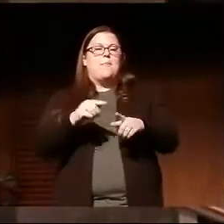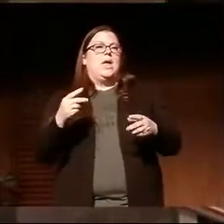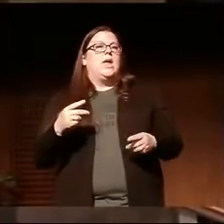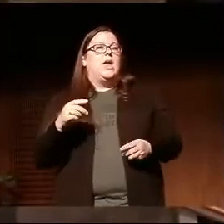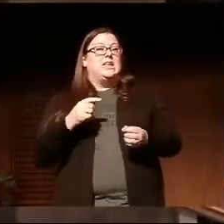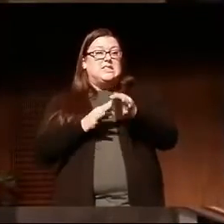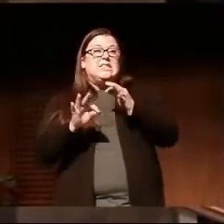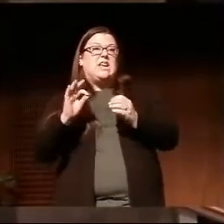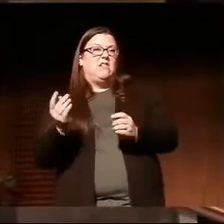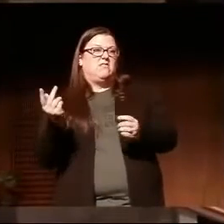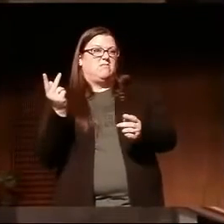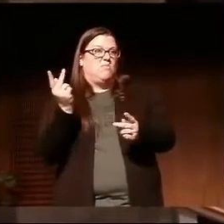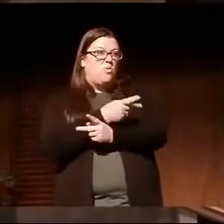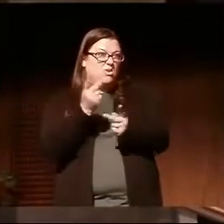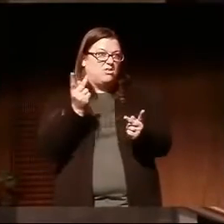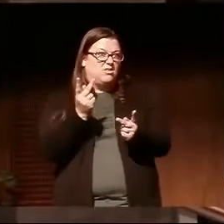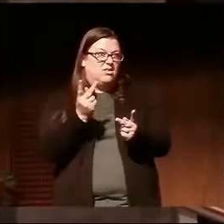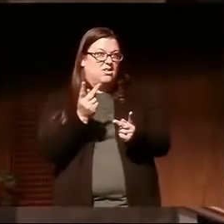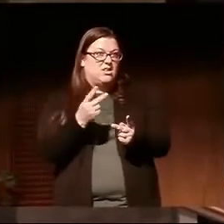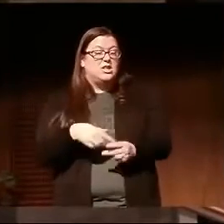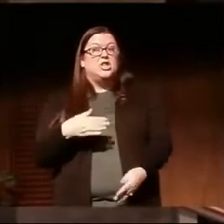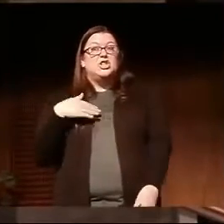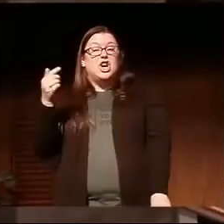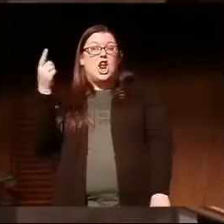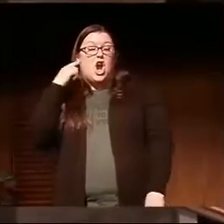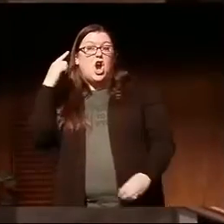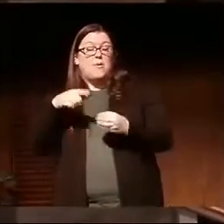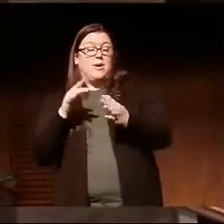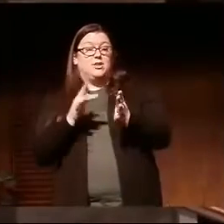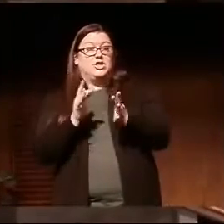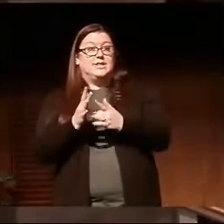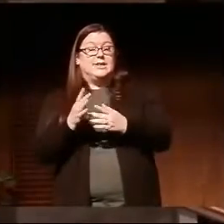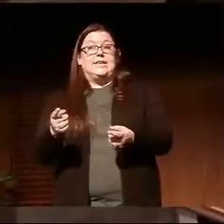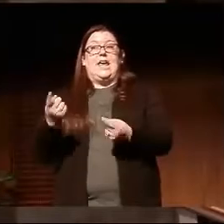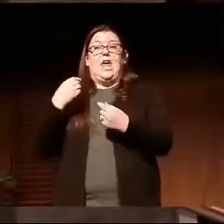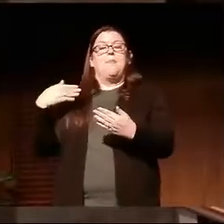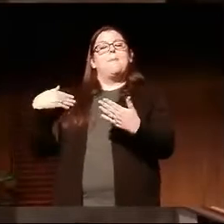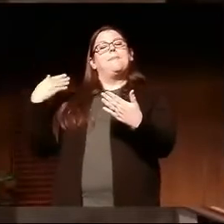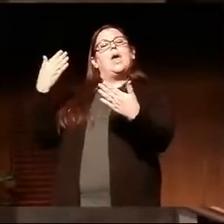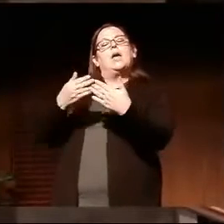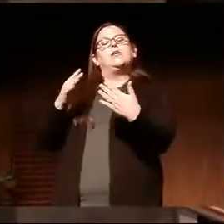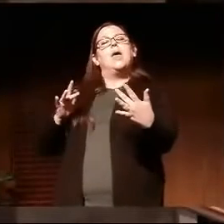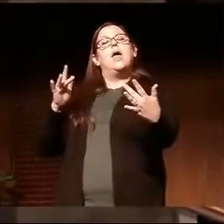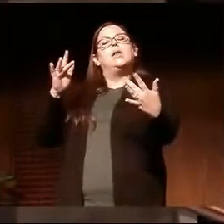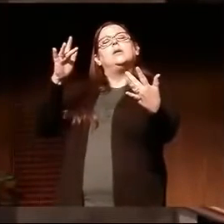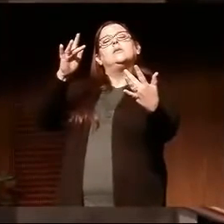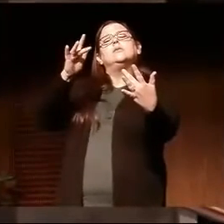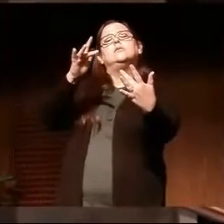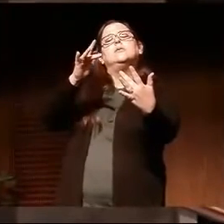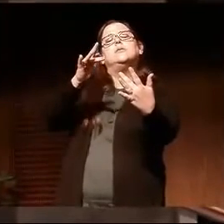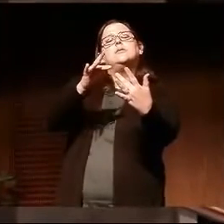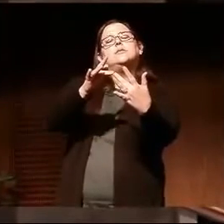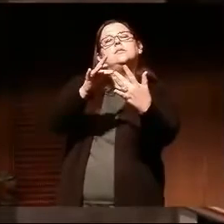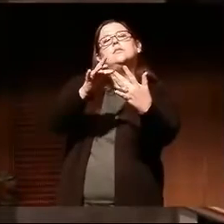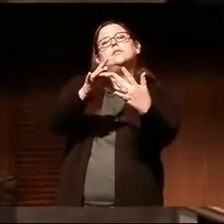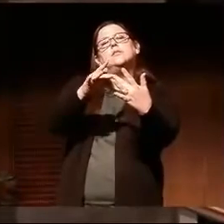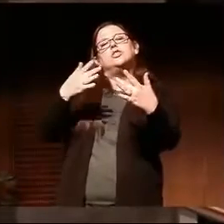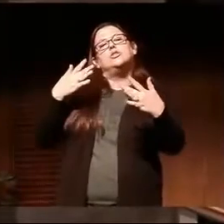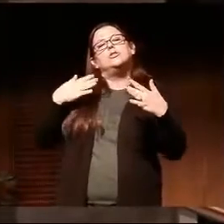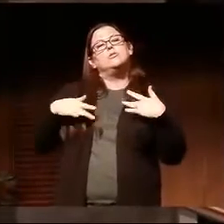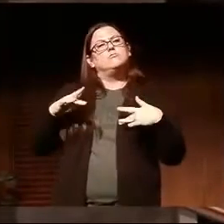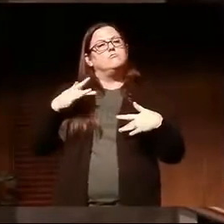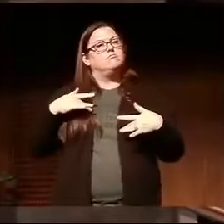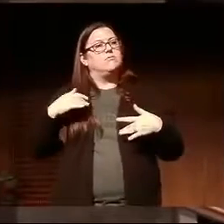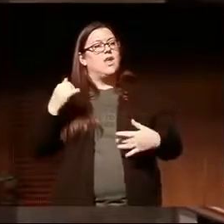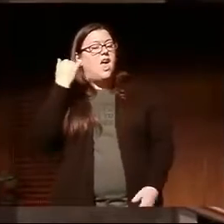about Jesus and came up behind him in the crowd and touched the hem of his garment. For she said,